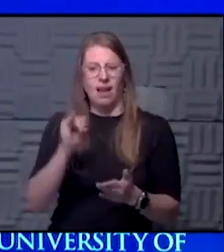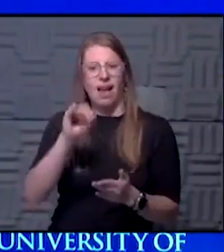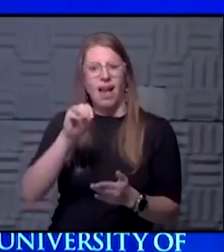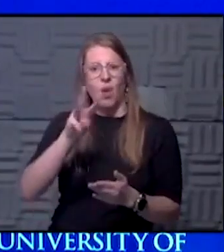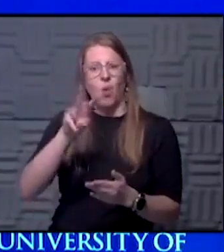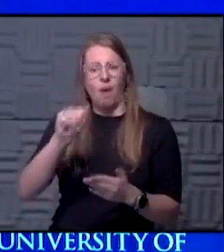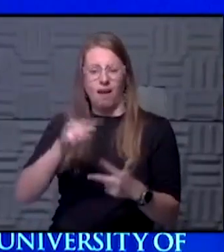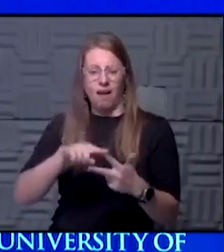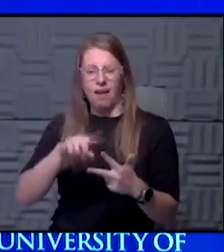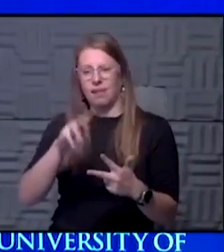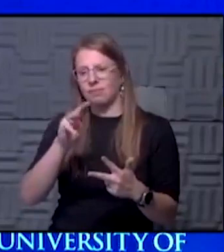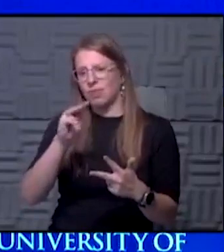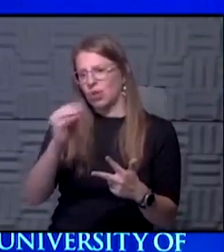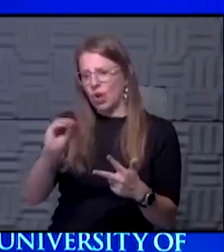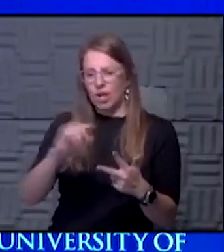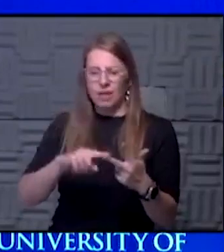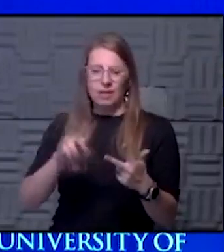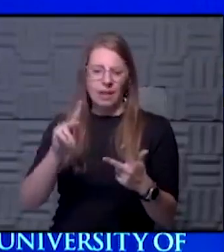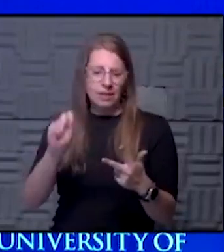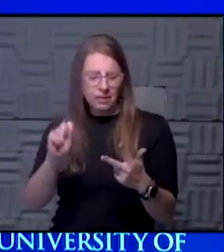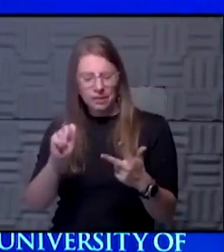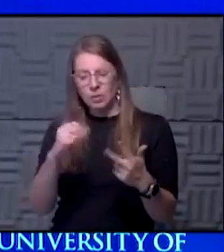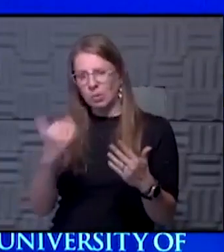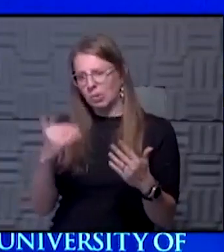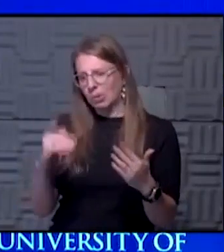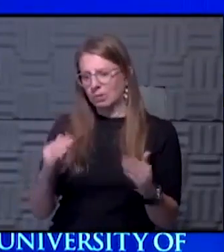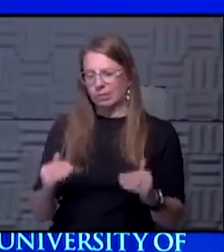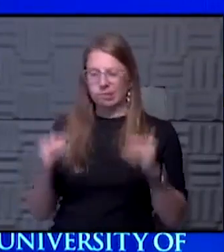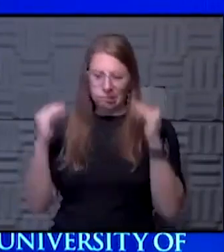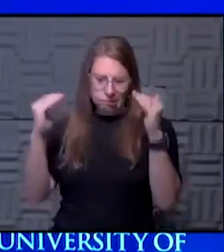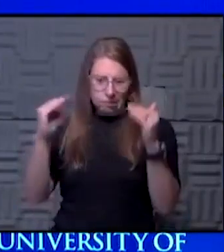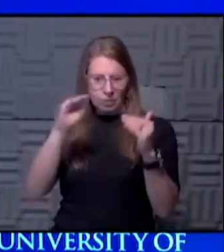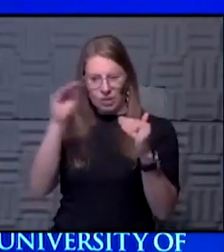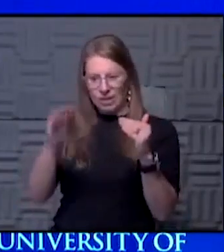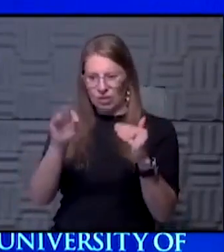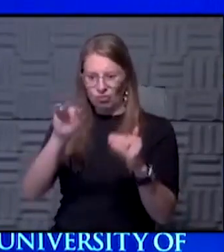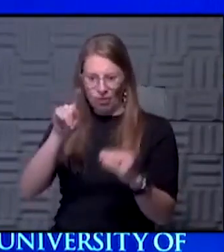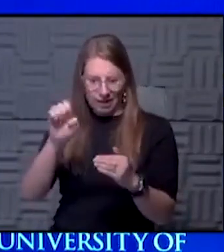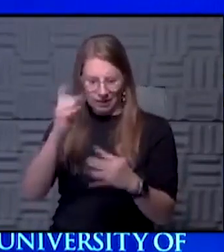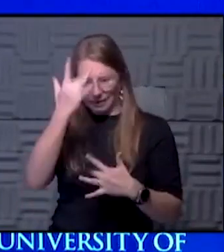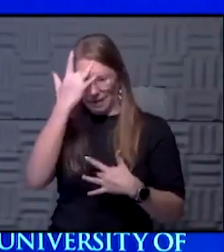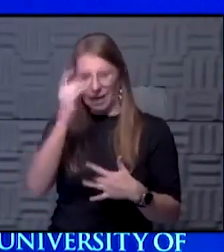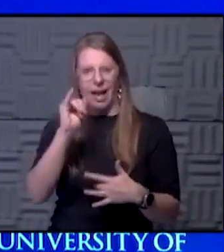pretty darn high, John. Yeah. So let's talk a little bit about that. How does Iowa affect us?